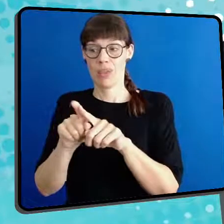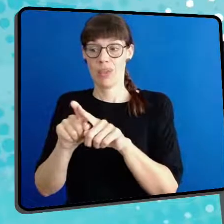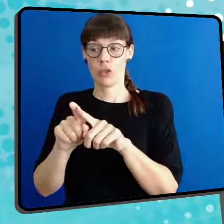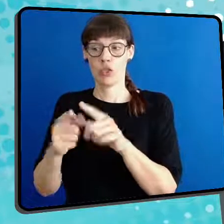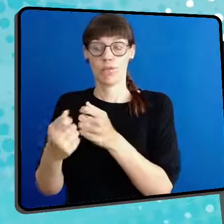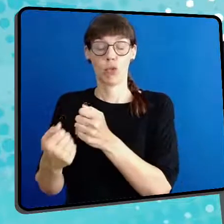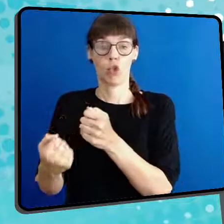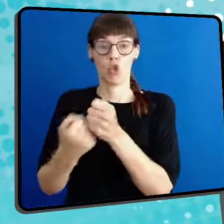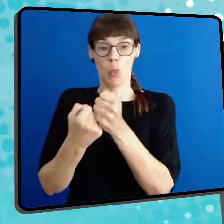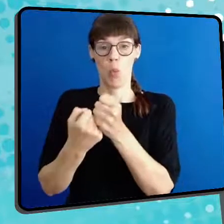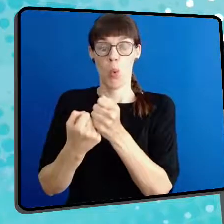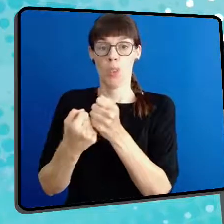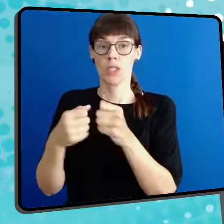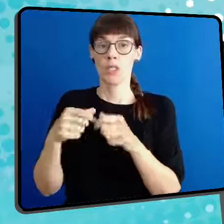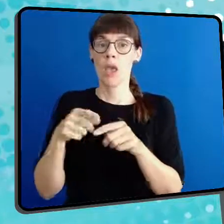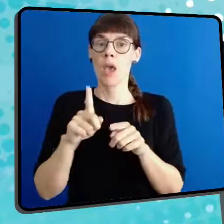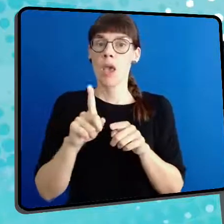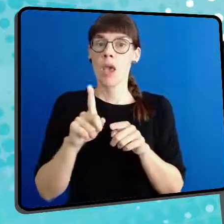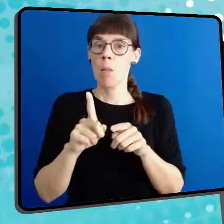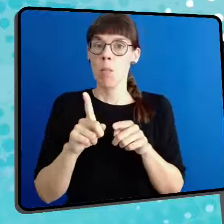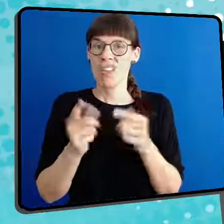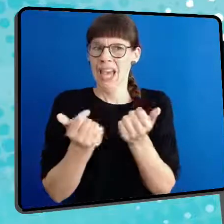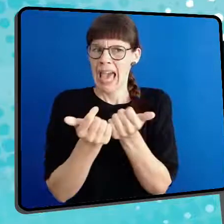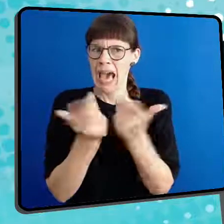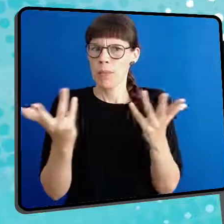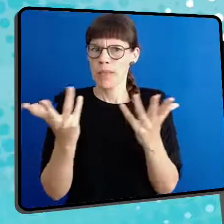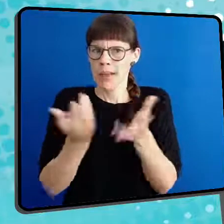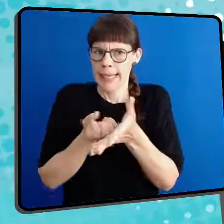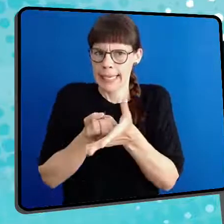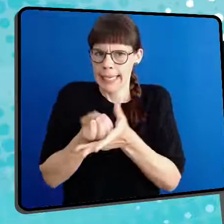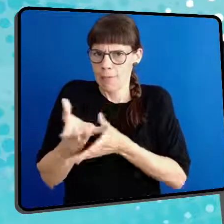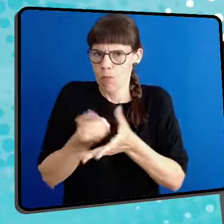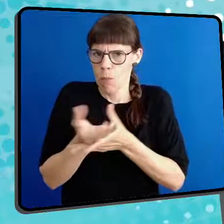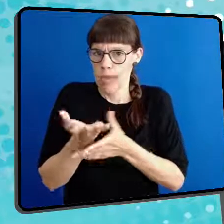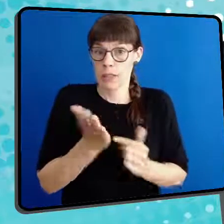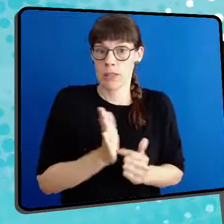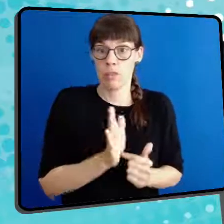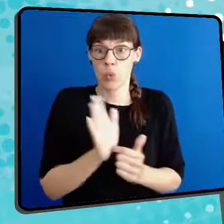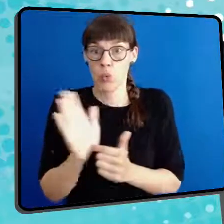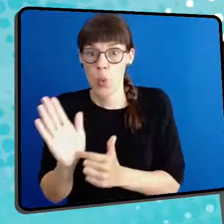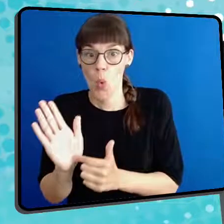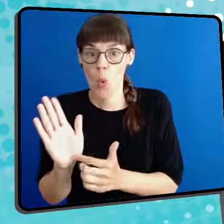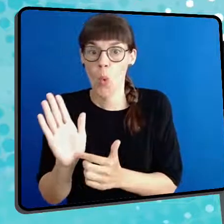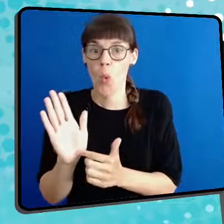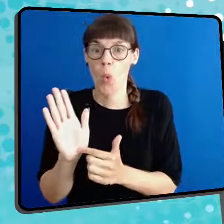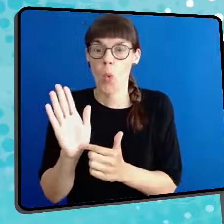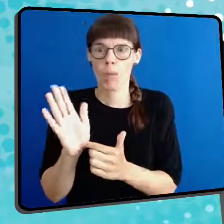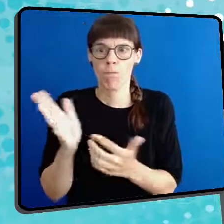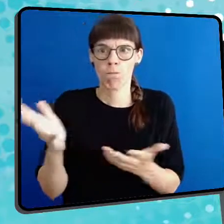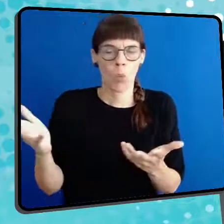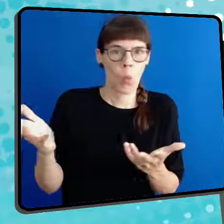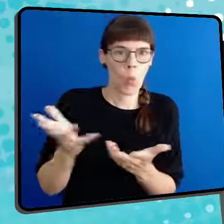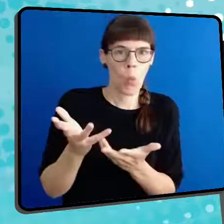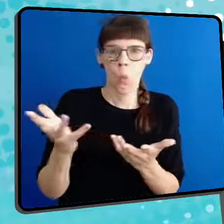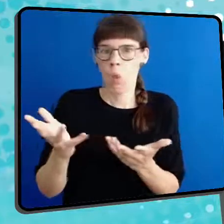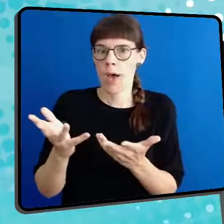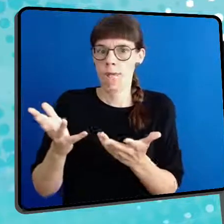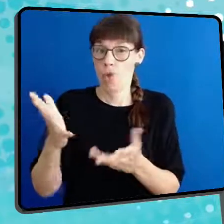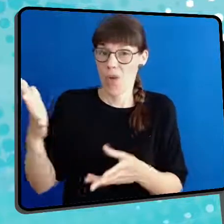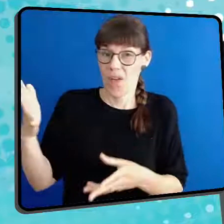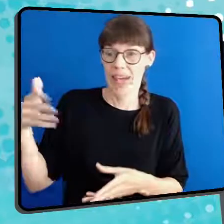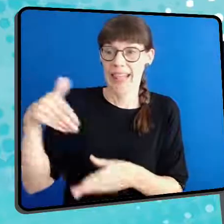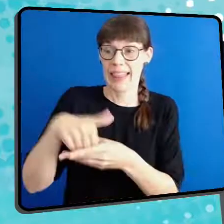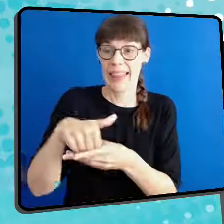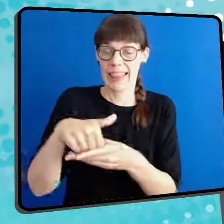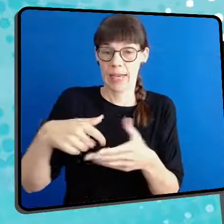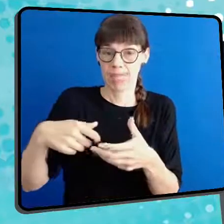render really nicely in it. But how much information do you show, or what do we recommend in that realm to include from